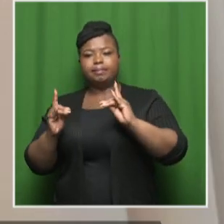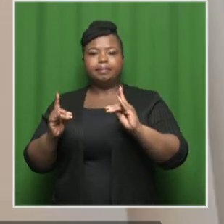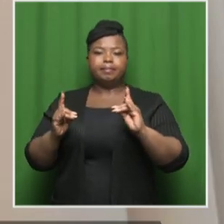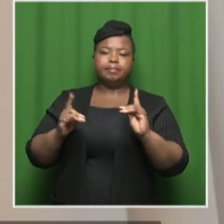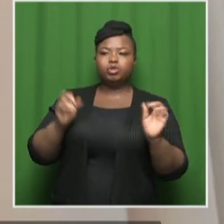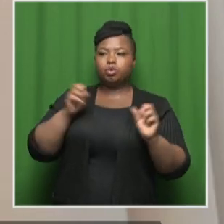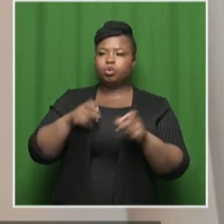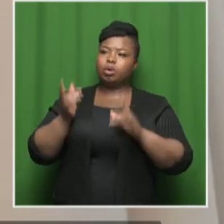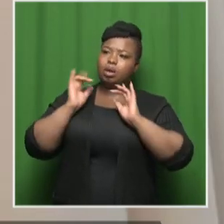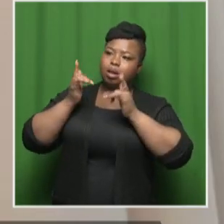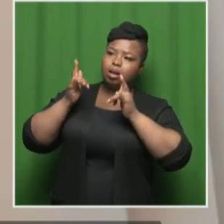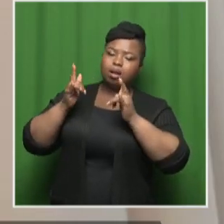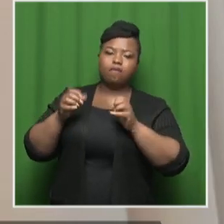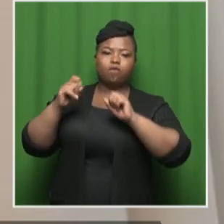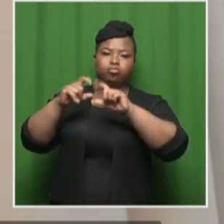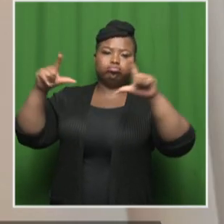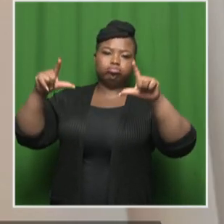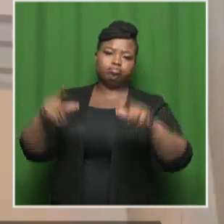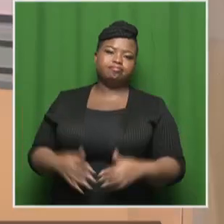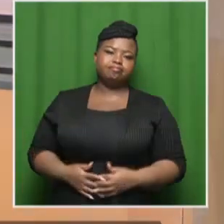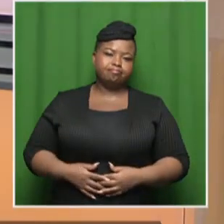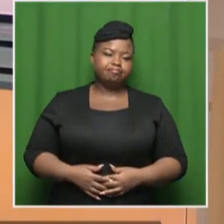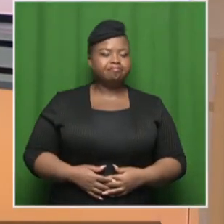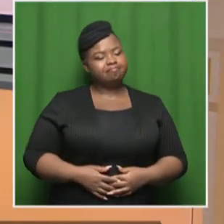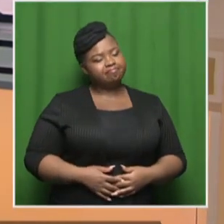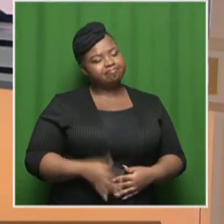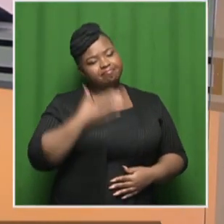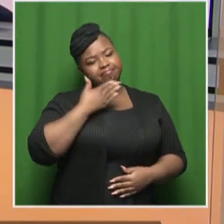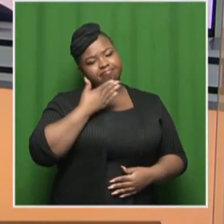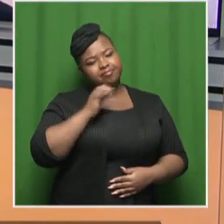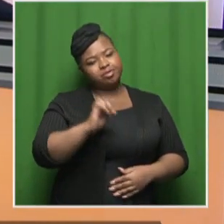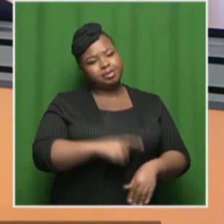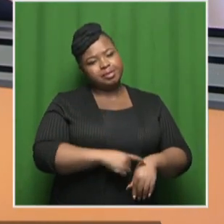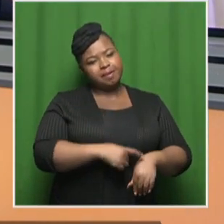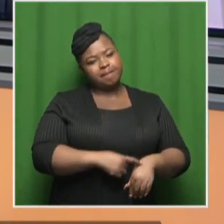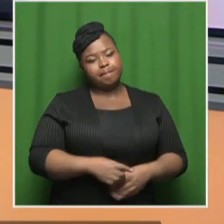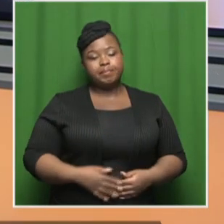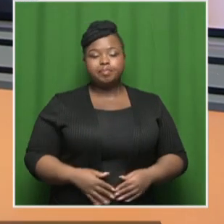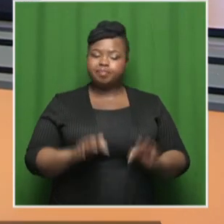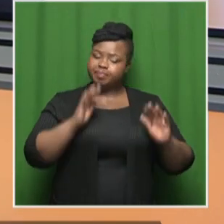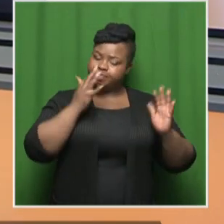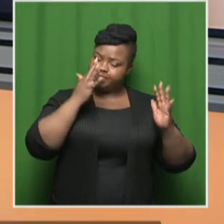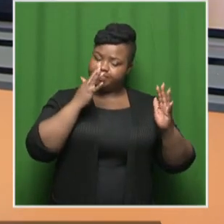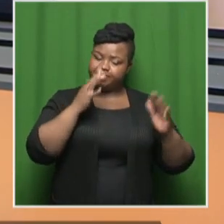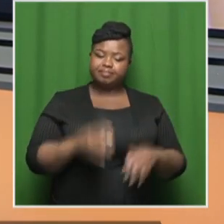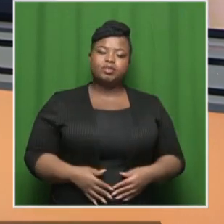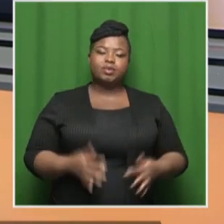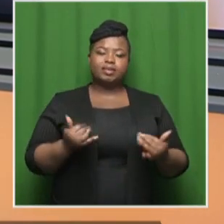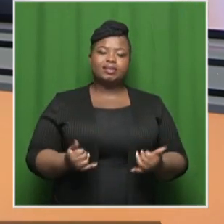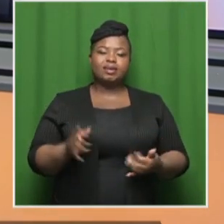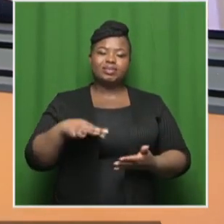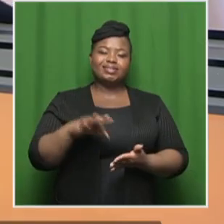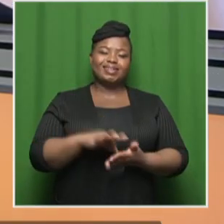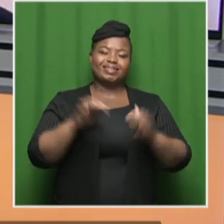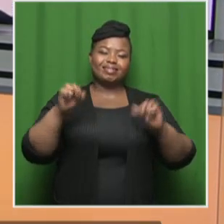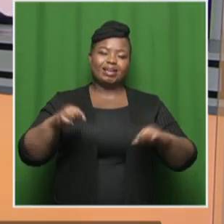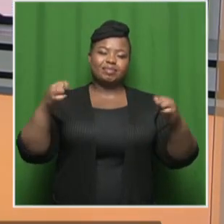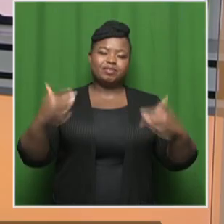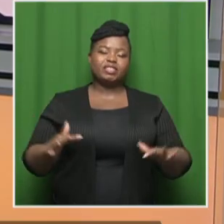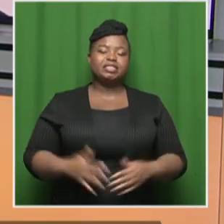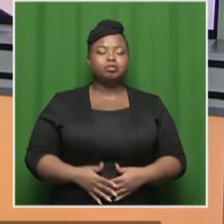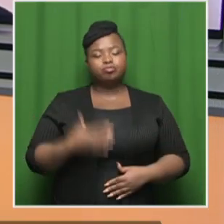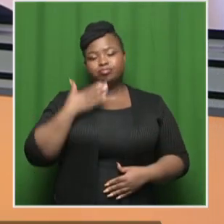viewing platforms, etc., etc. Well, Rian, thank you so much for your time this morning, and congratulations on closing the deal. We look forward to